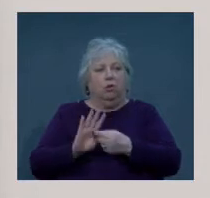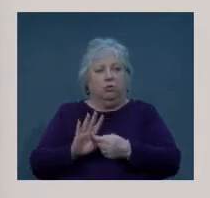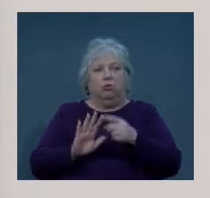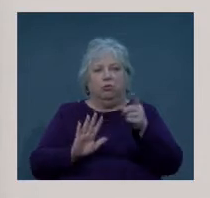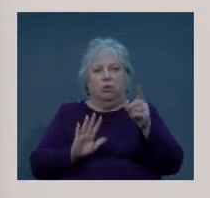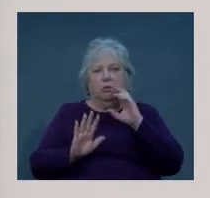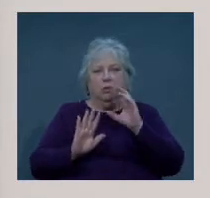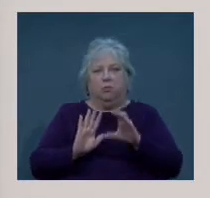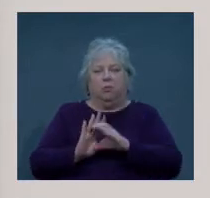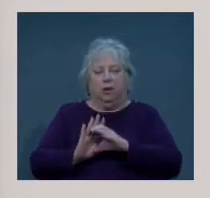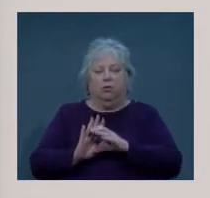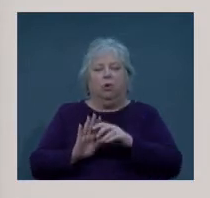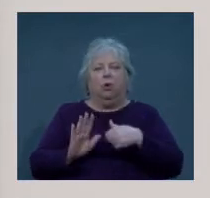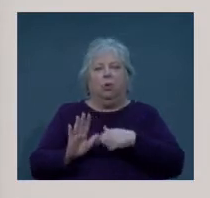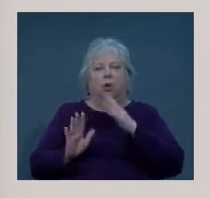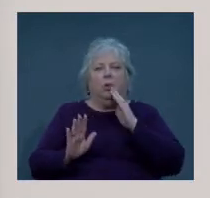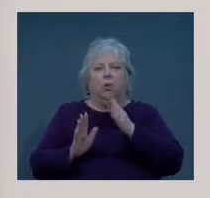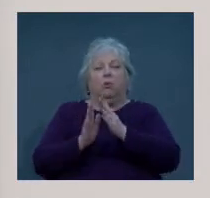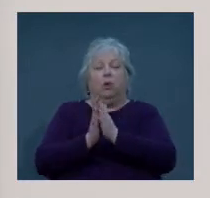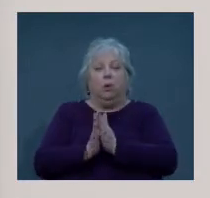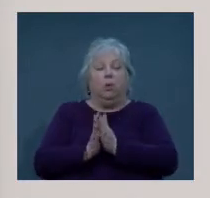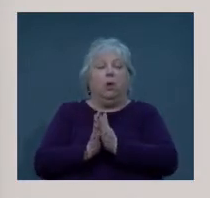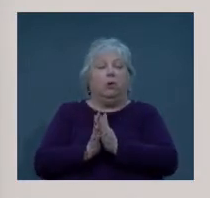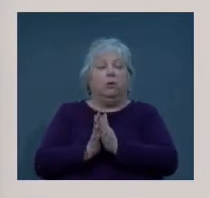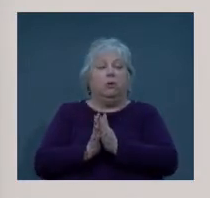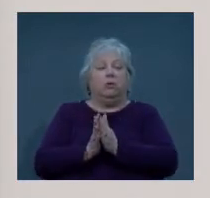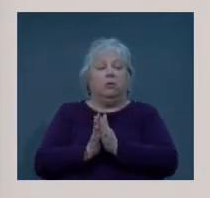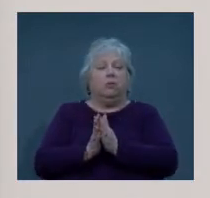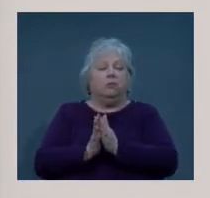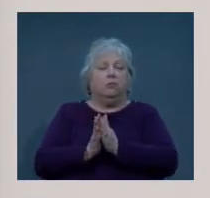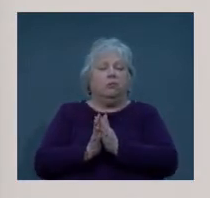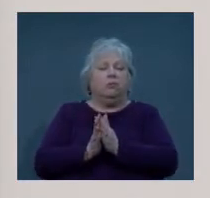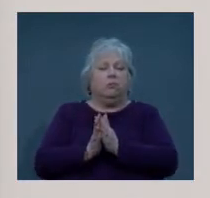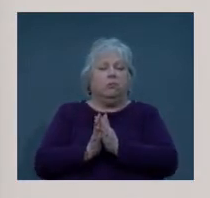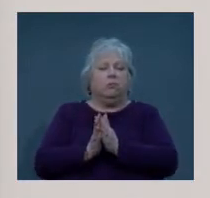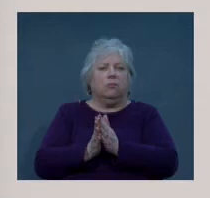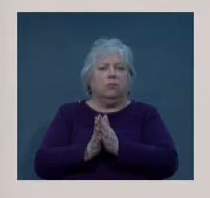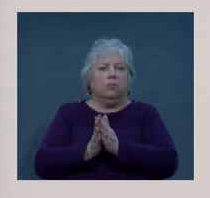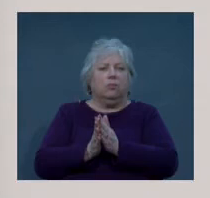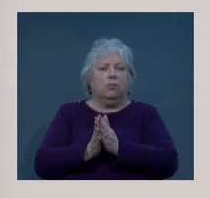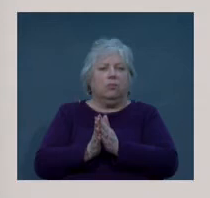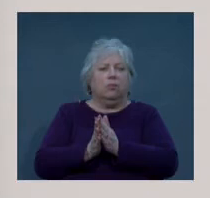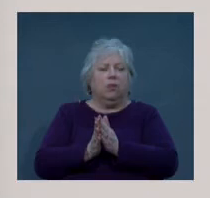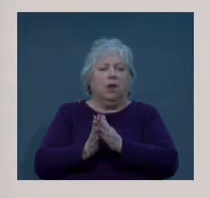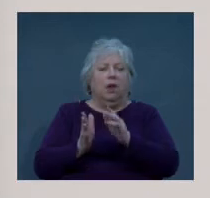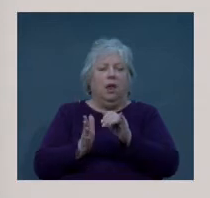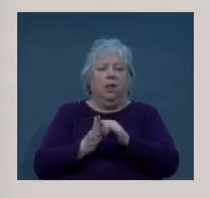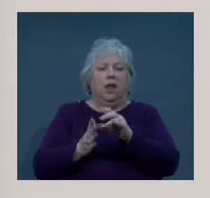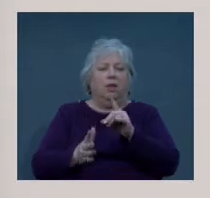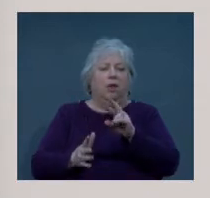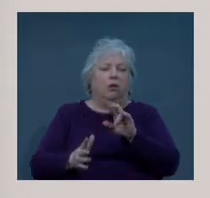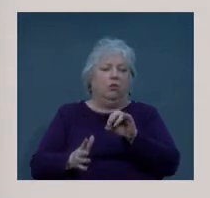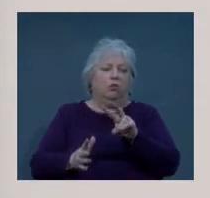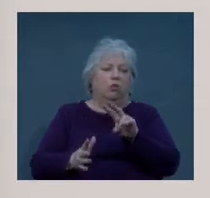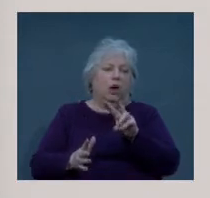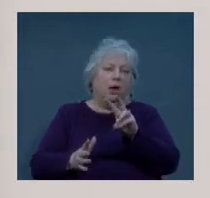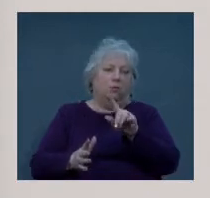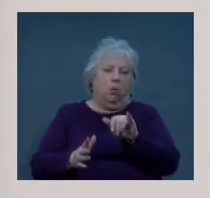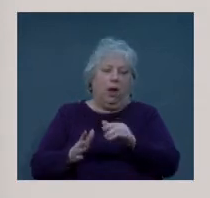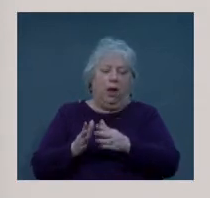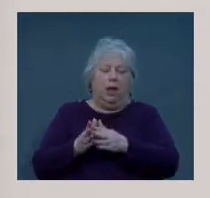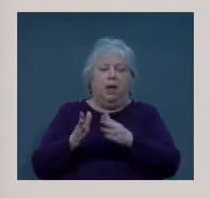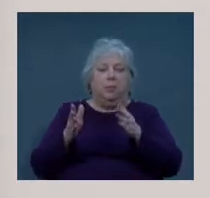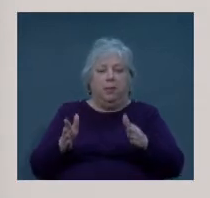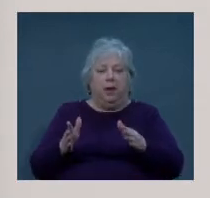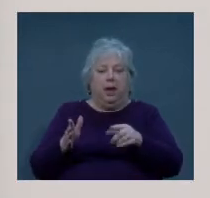that we would request that it be no wider than 28